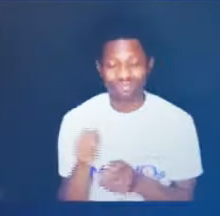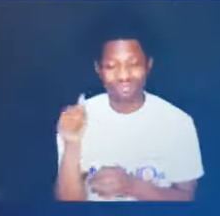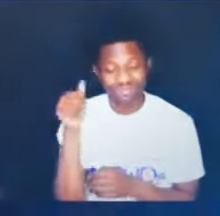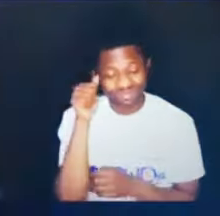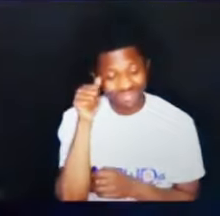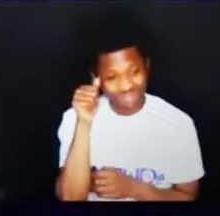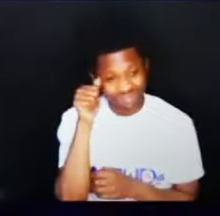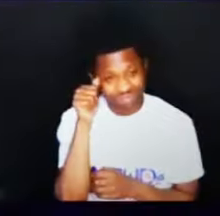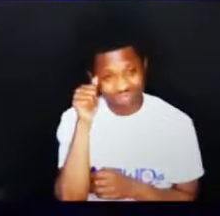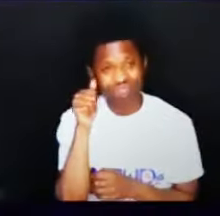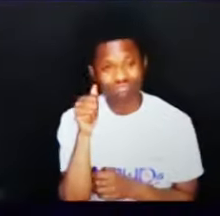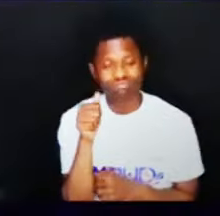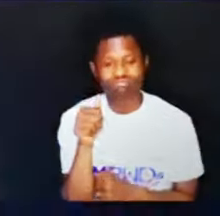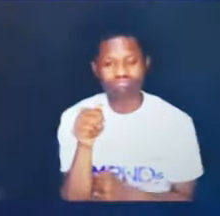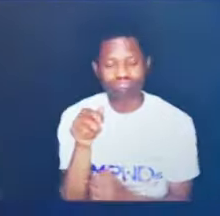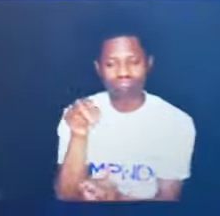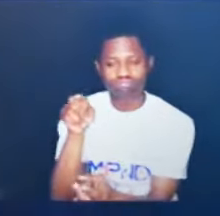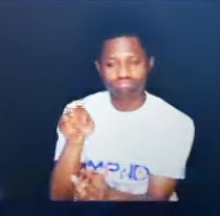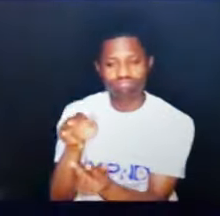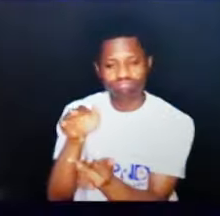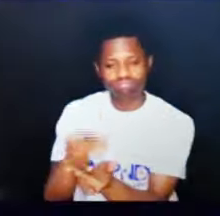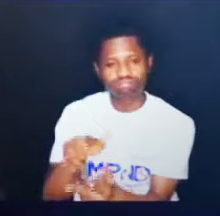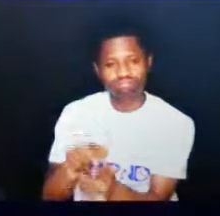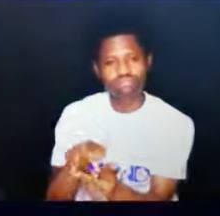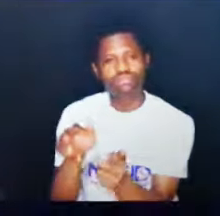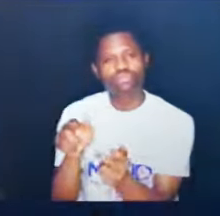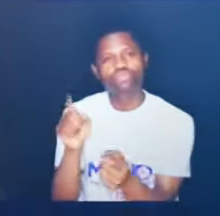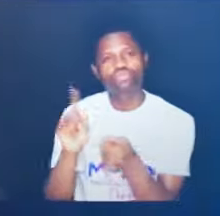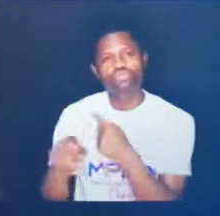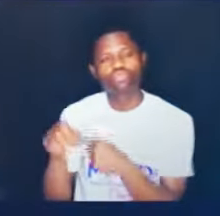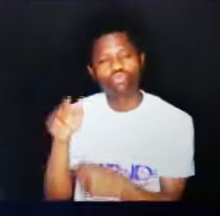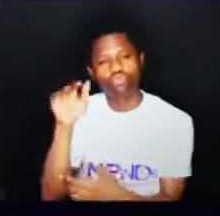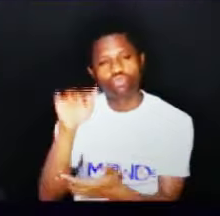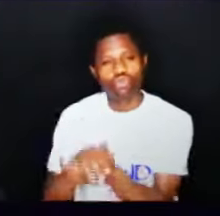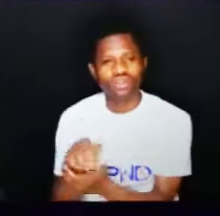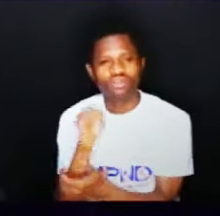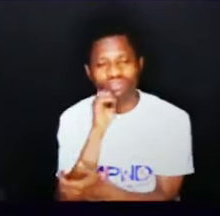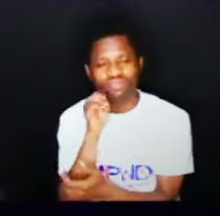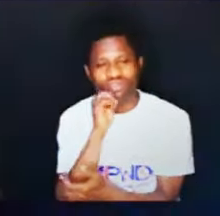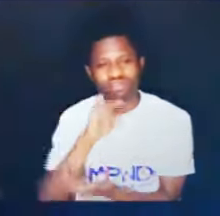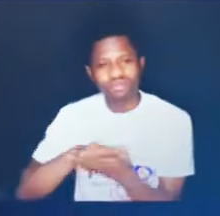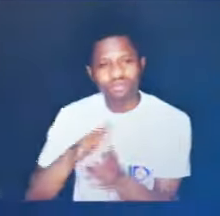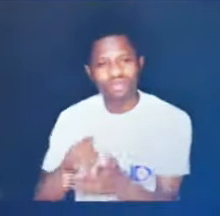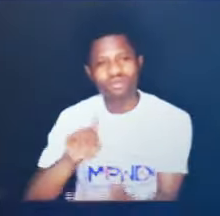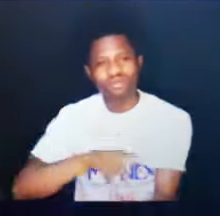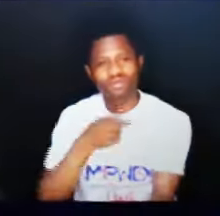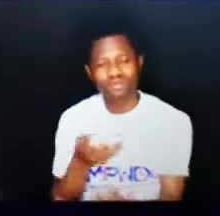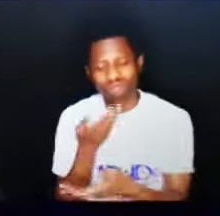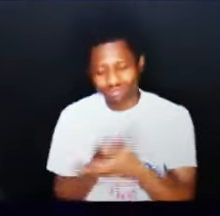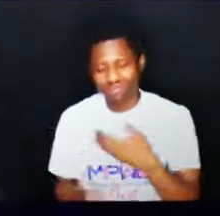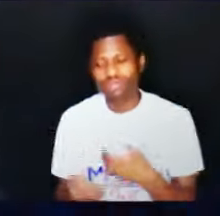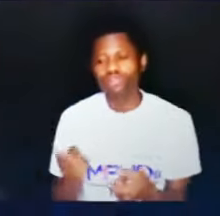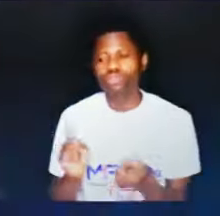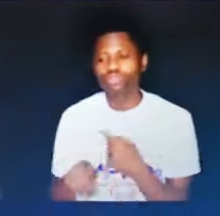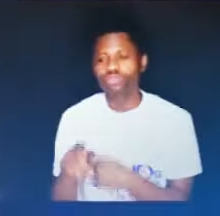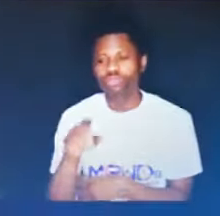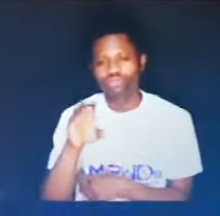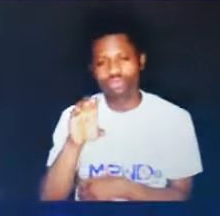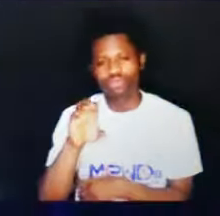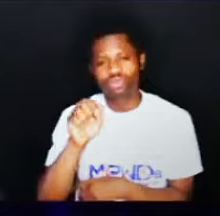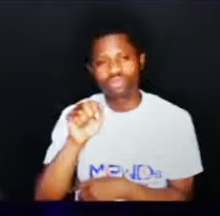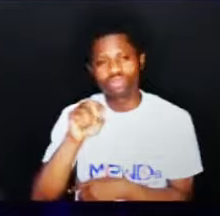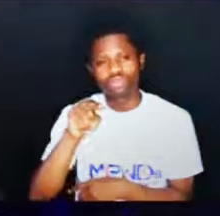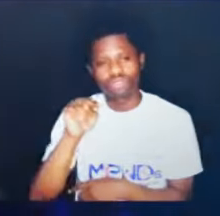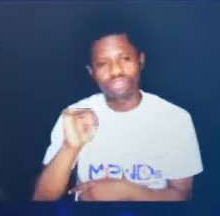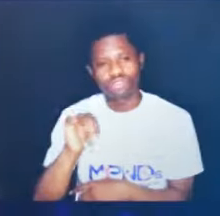Adam made love to his wife Eve. And she became pregnant and gave birth to Cain. She said,